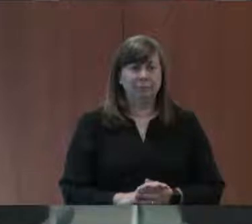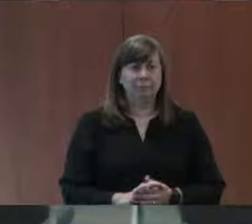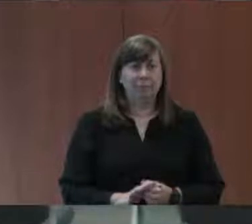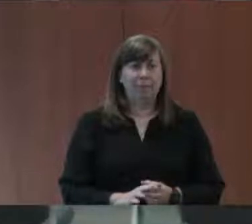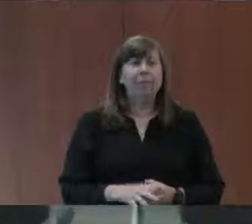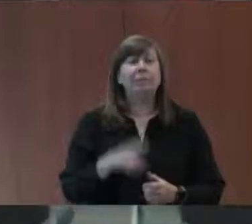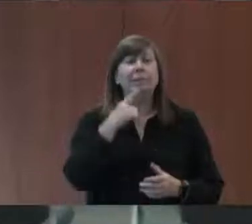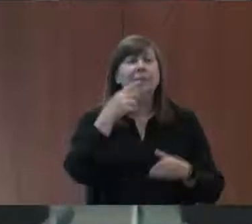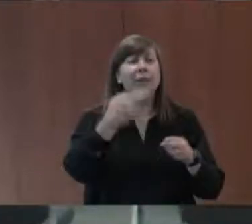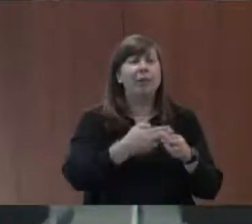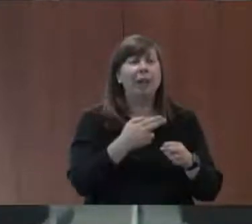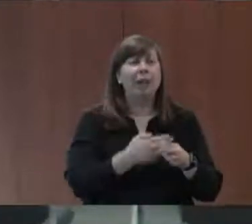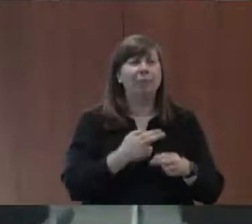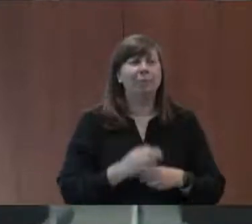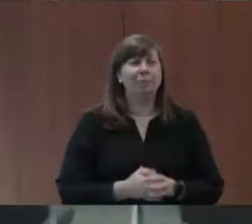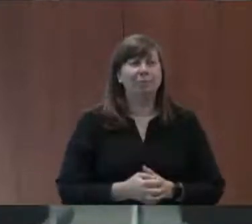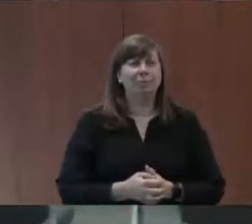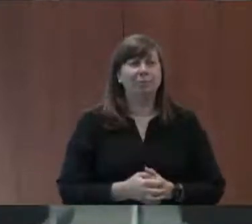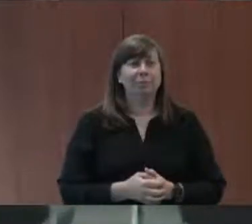Please state your name.